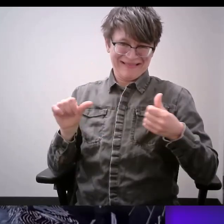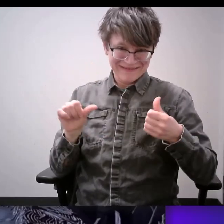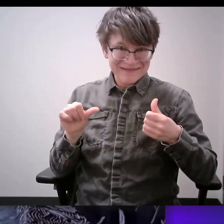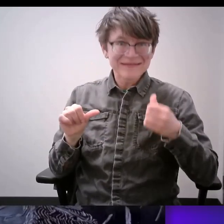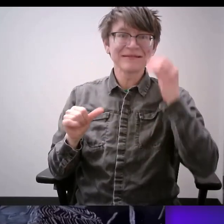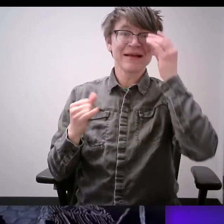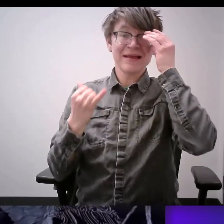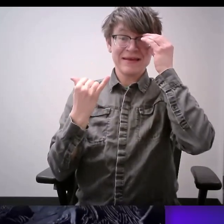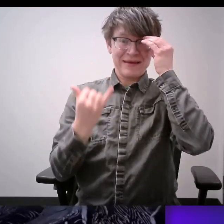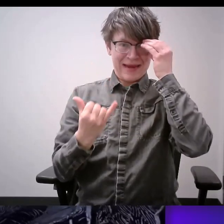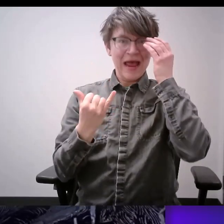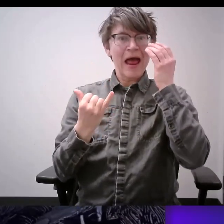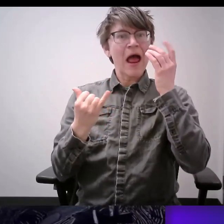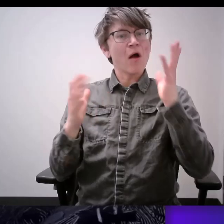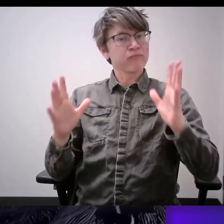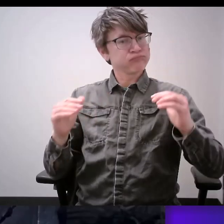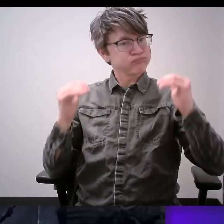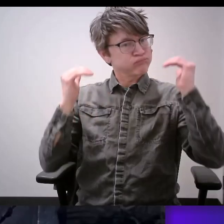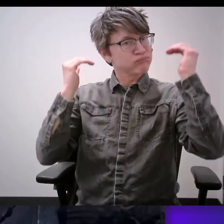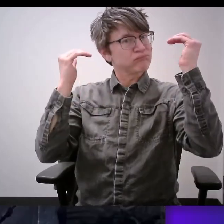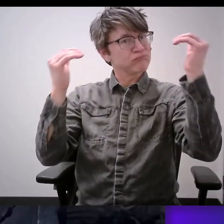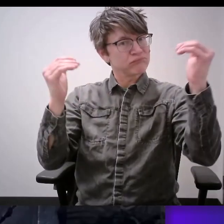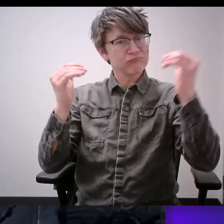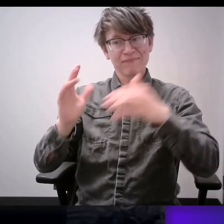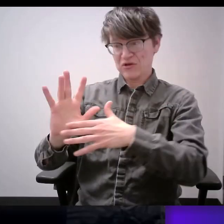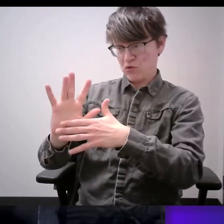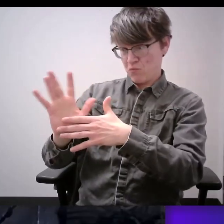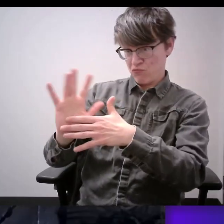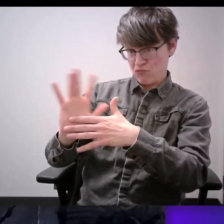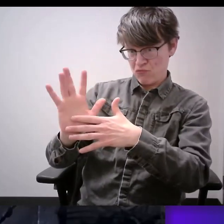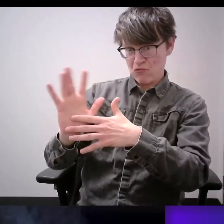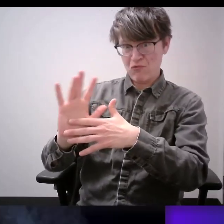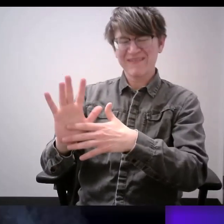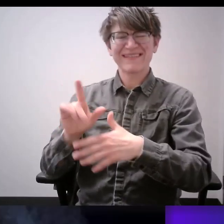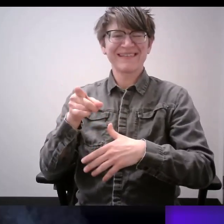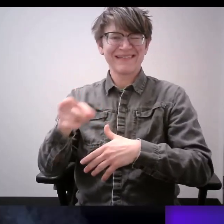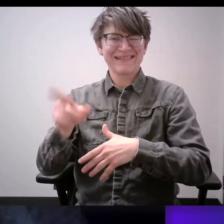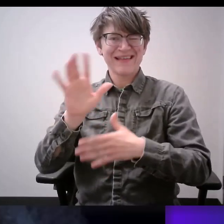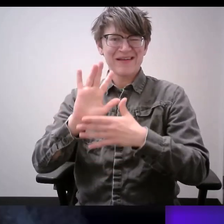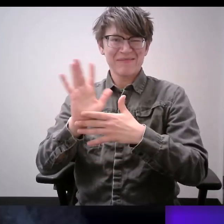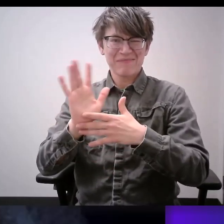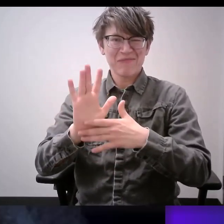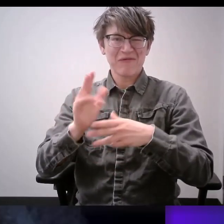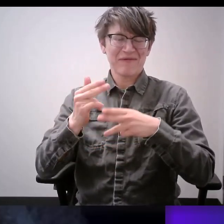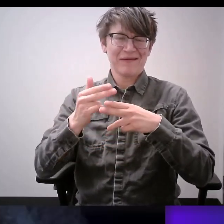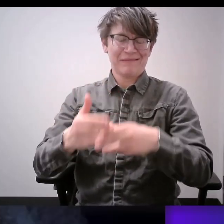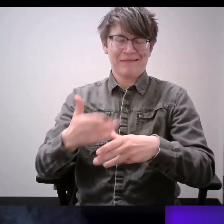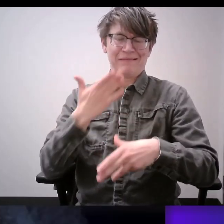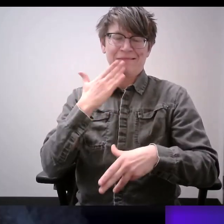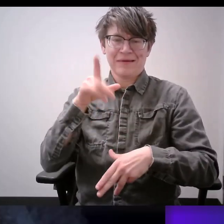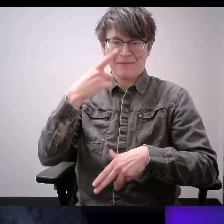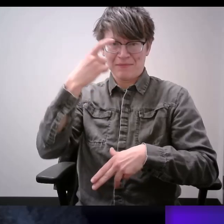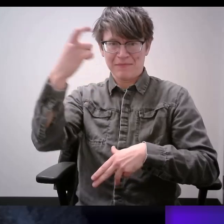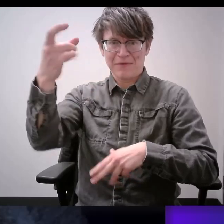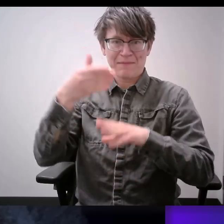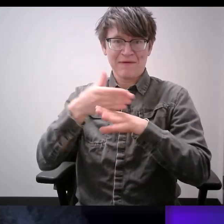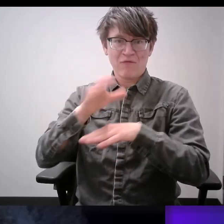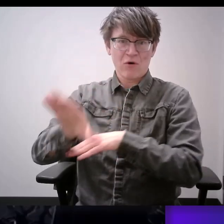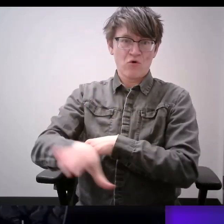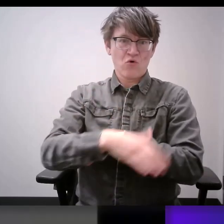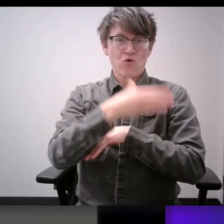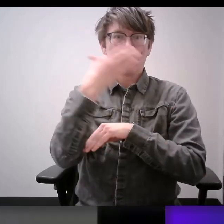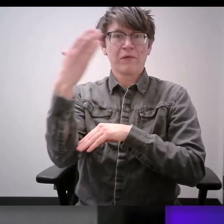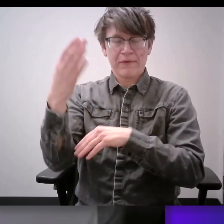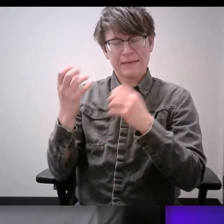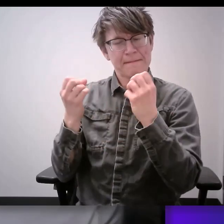step further than Gumby. In fact, you might see something like this. This is Nightmare Before Christmas. All that stuff takes hundreds and hundreds of people, and there are